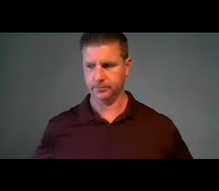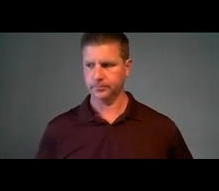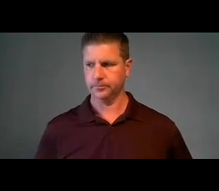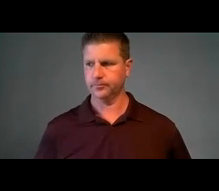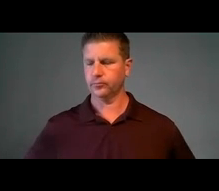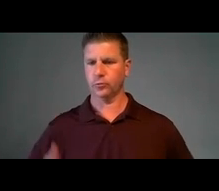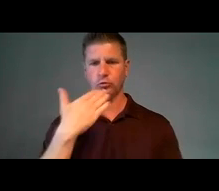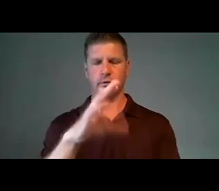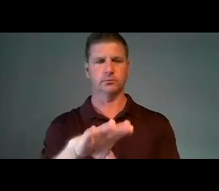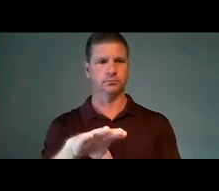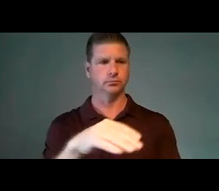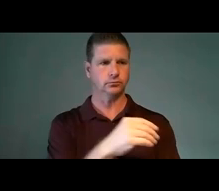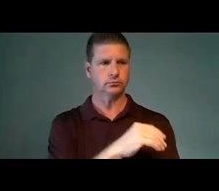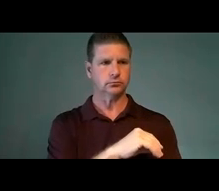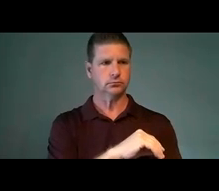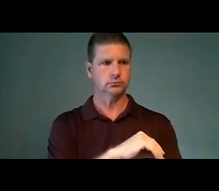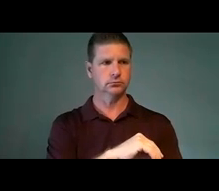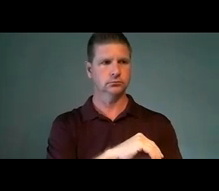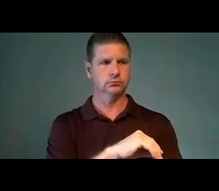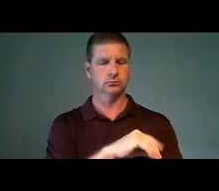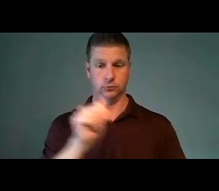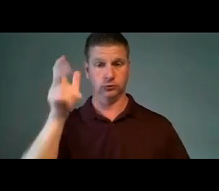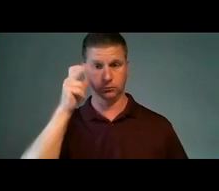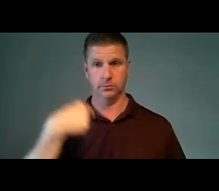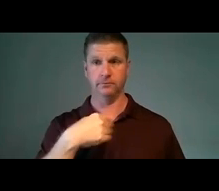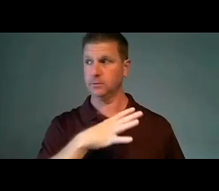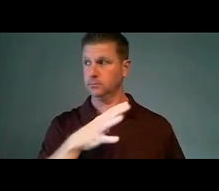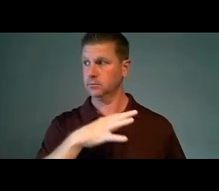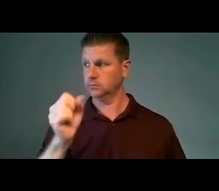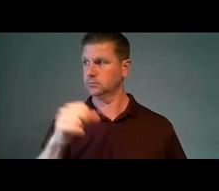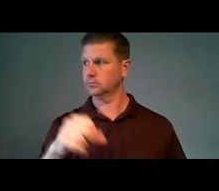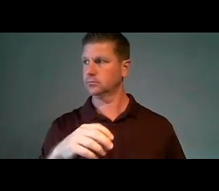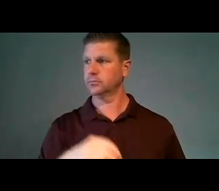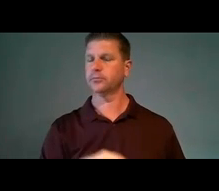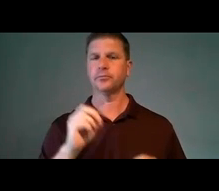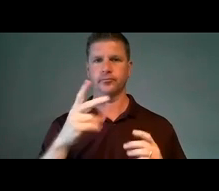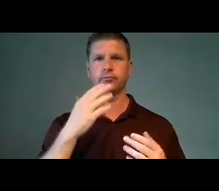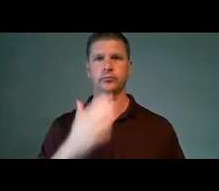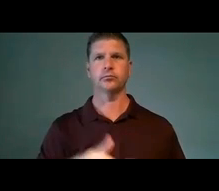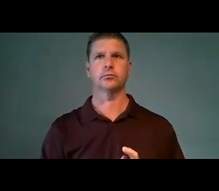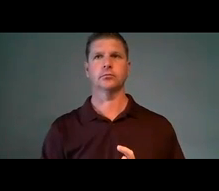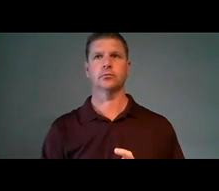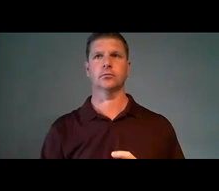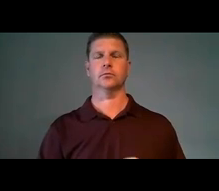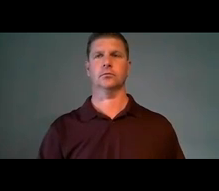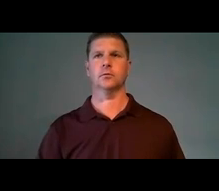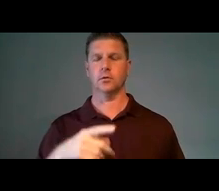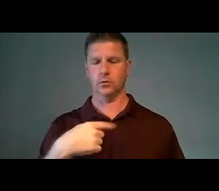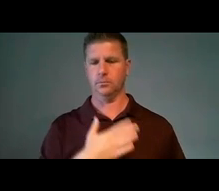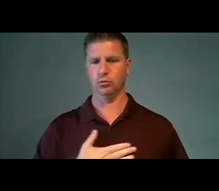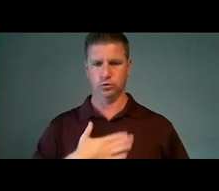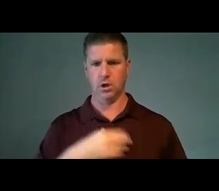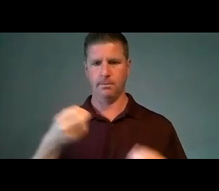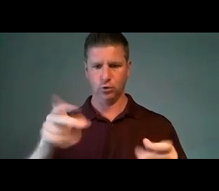Good afternoon. Can you hear me okay? Yes. Okay, thank you. Yep. Appreciate the